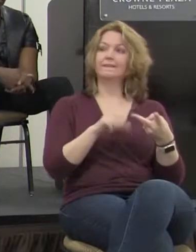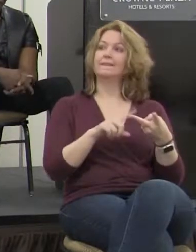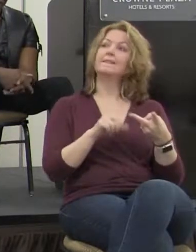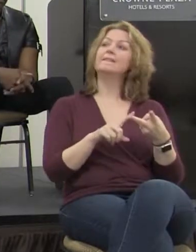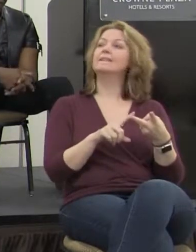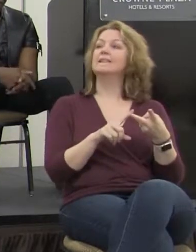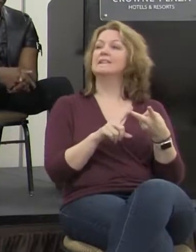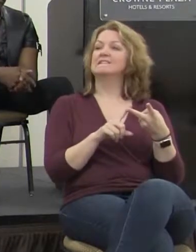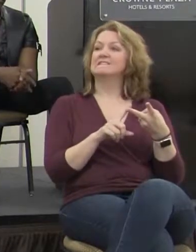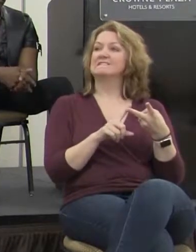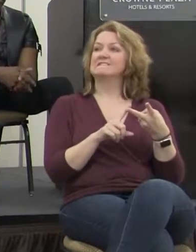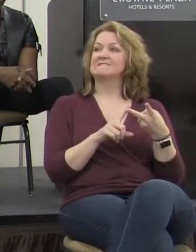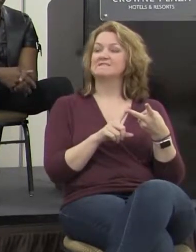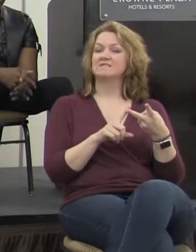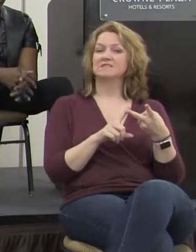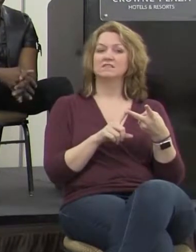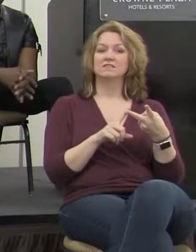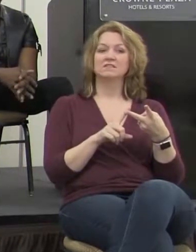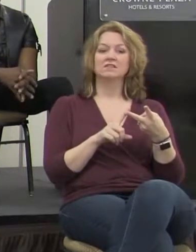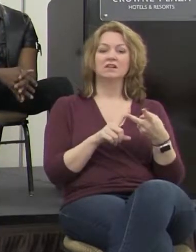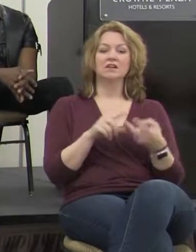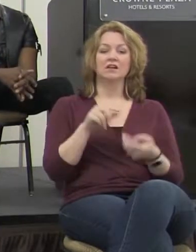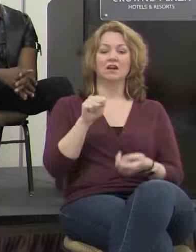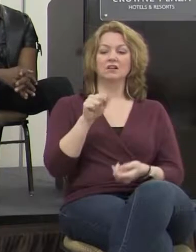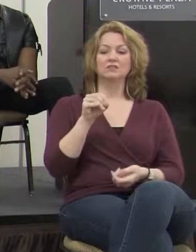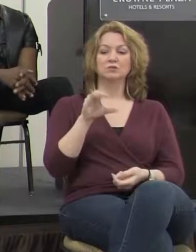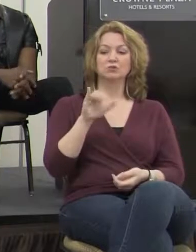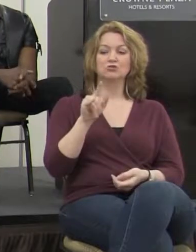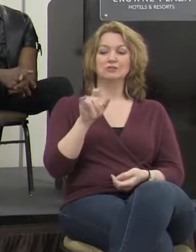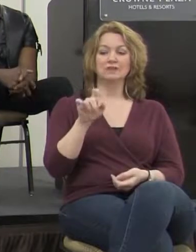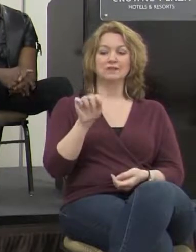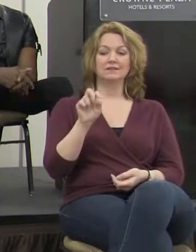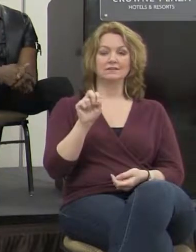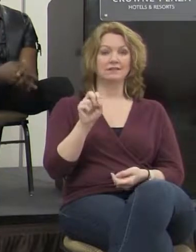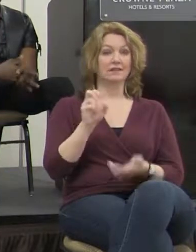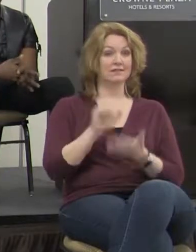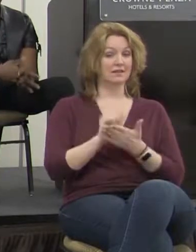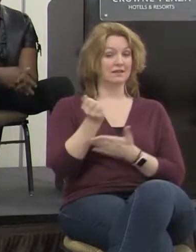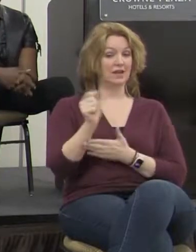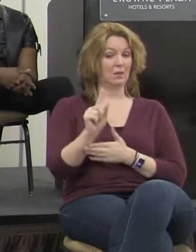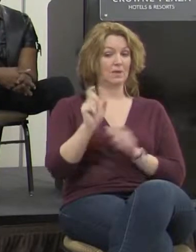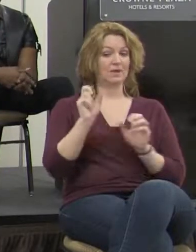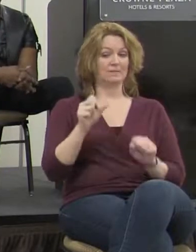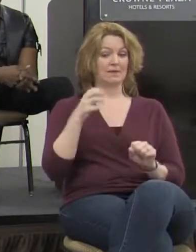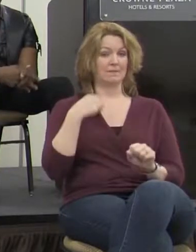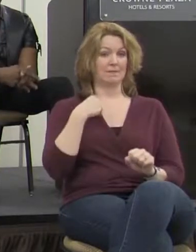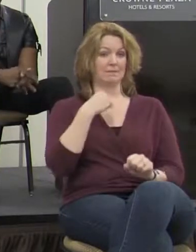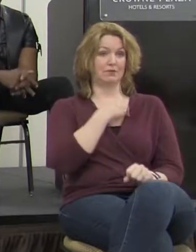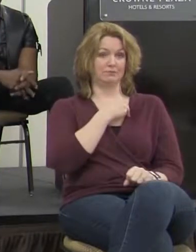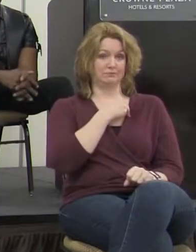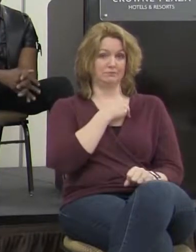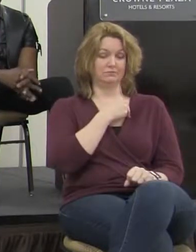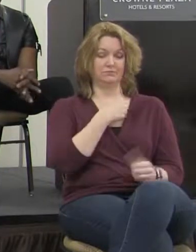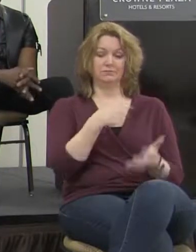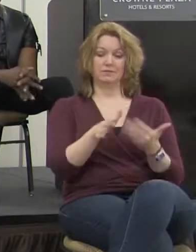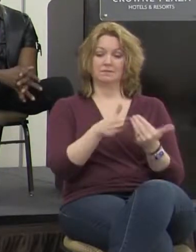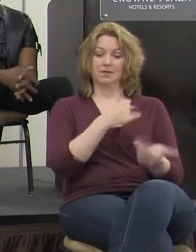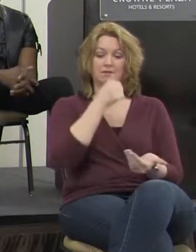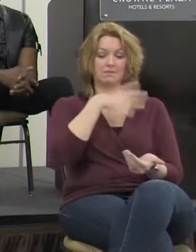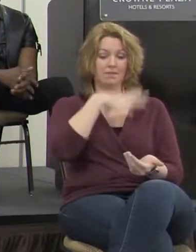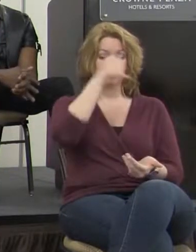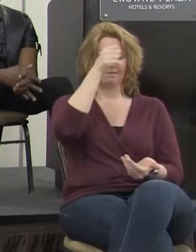We have the associate membership, which is anyone can be an associate member, male,